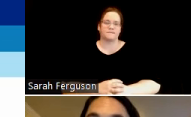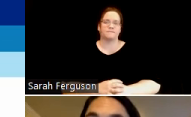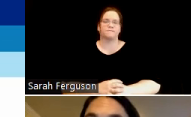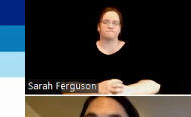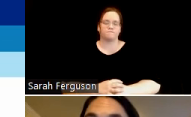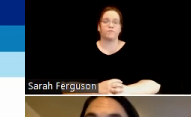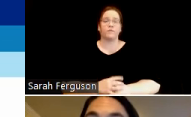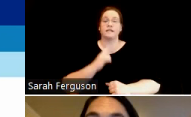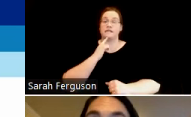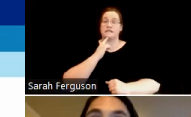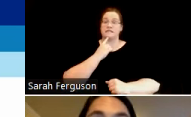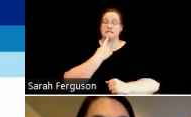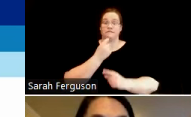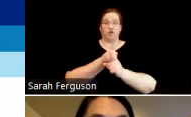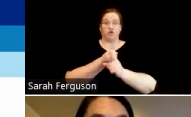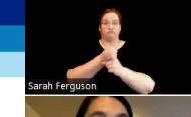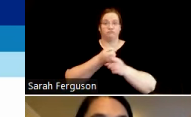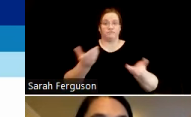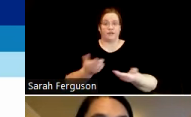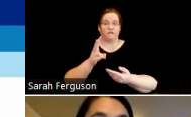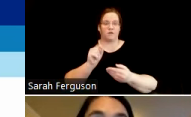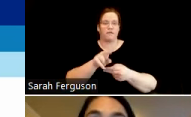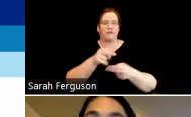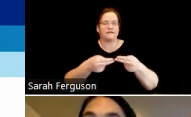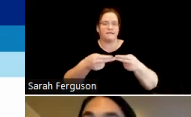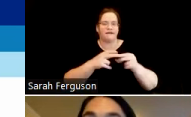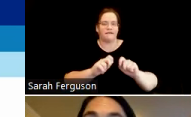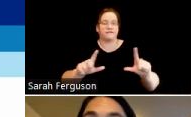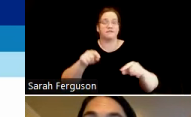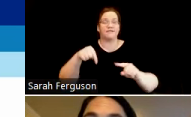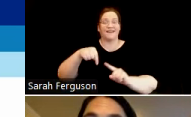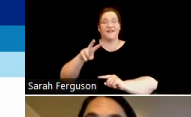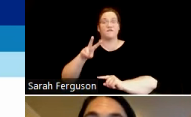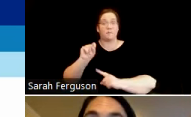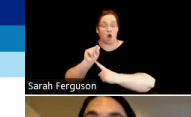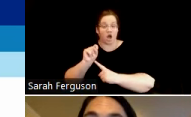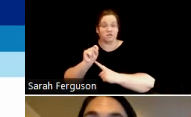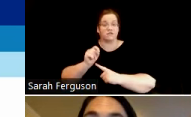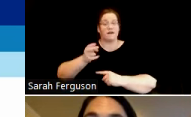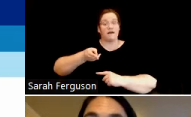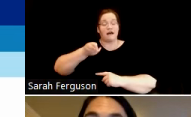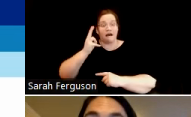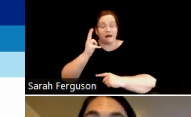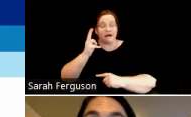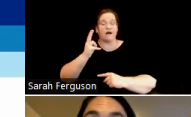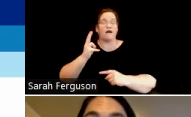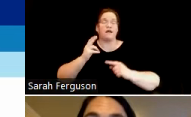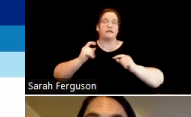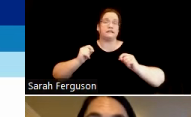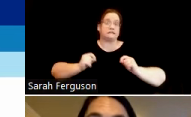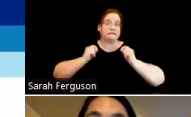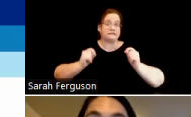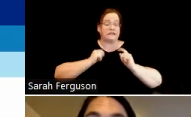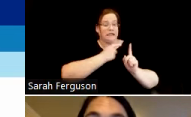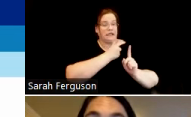Severe COVID cases in Vermont. So this slide again just points out that Vermont's high adolescent vaccination rate really helped to